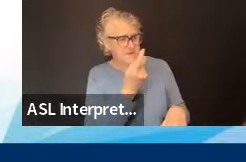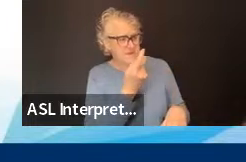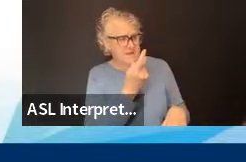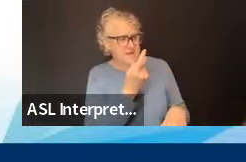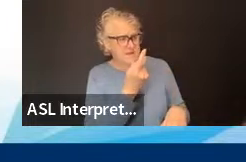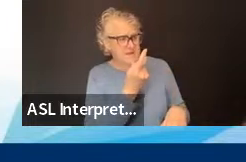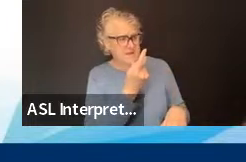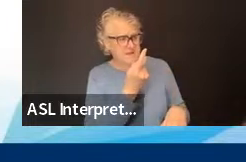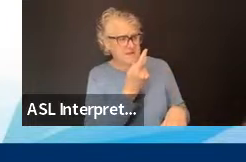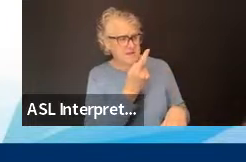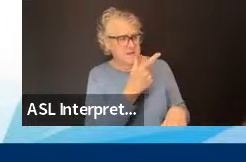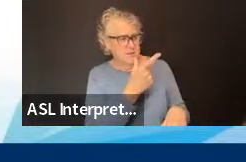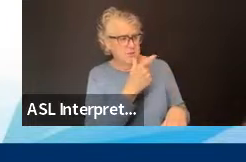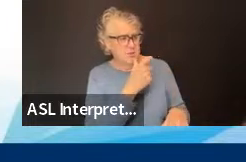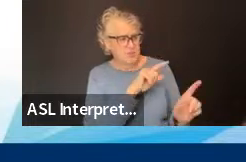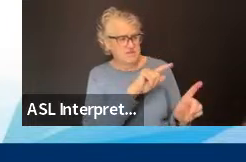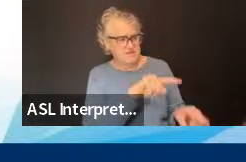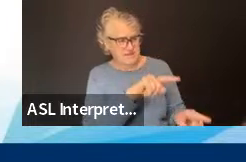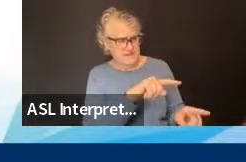attendee.